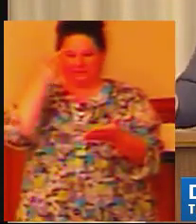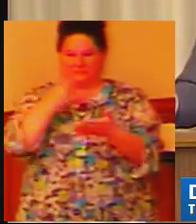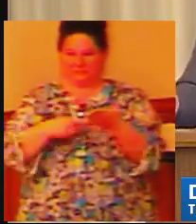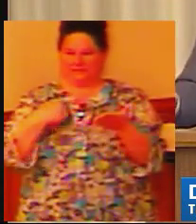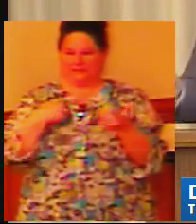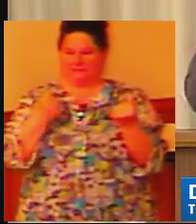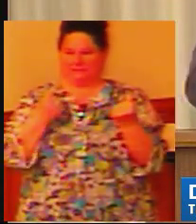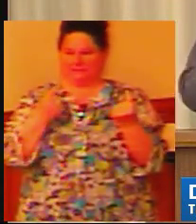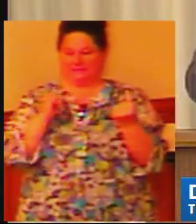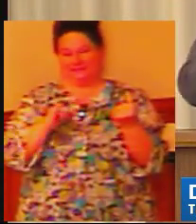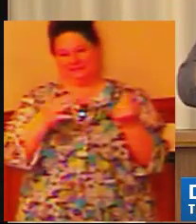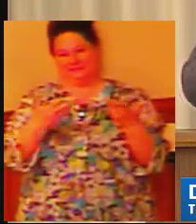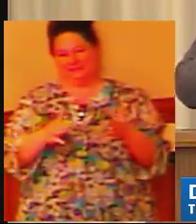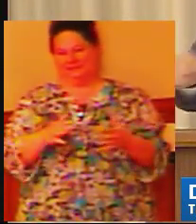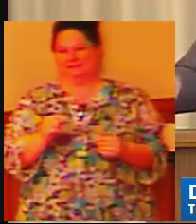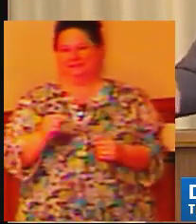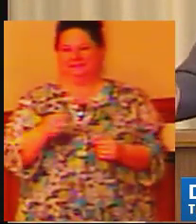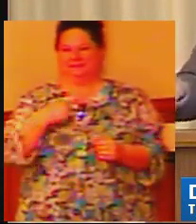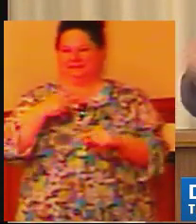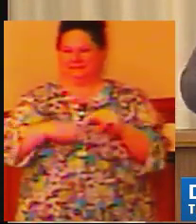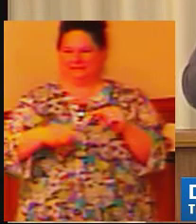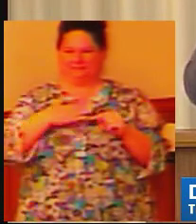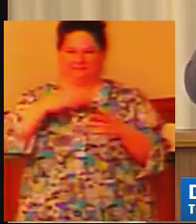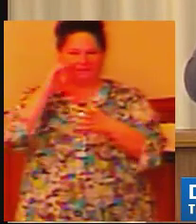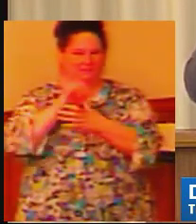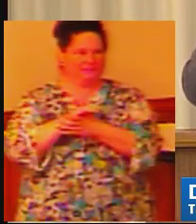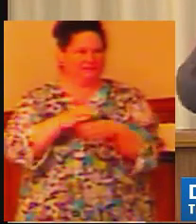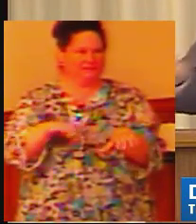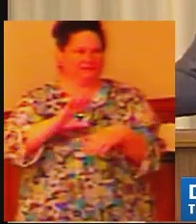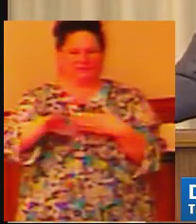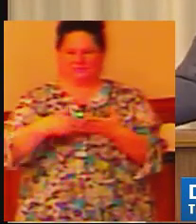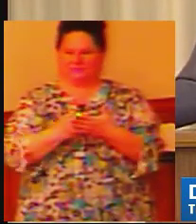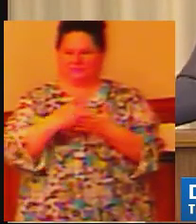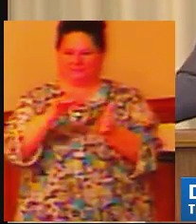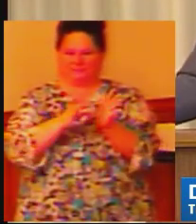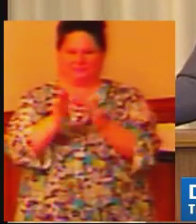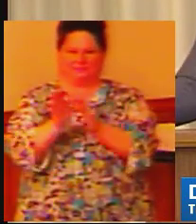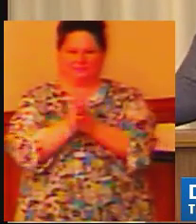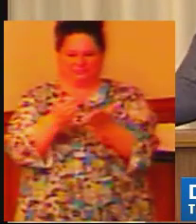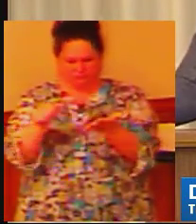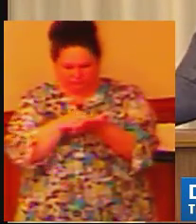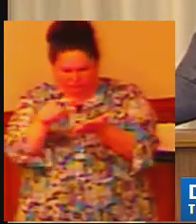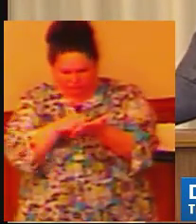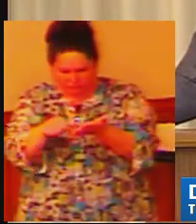it. I can't. My wife does all that Bible searching.